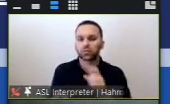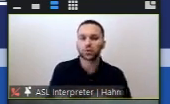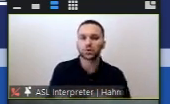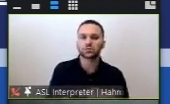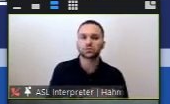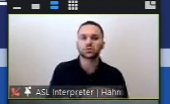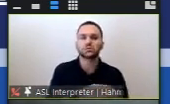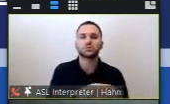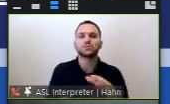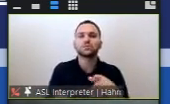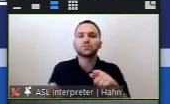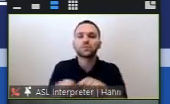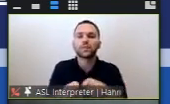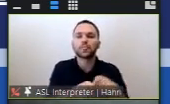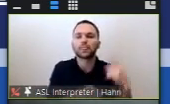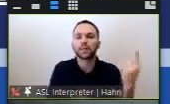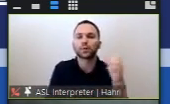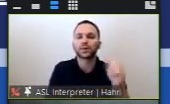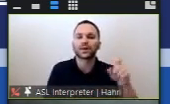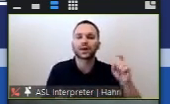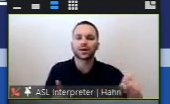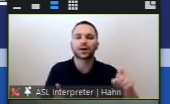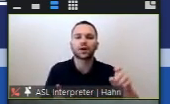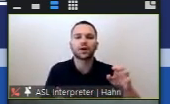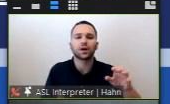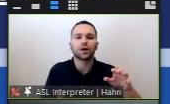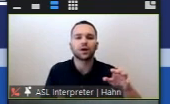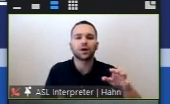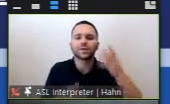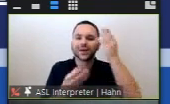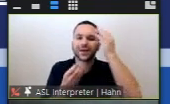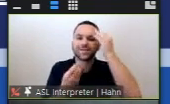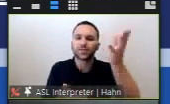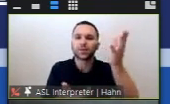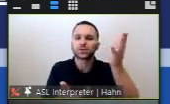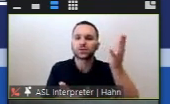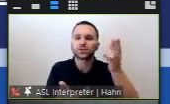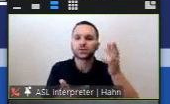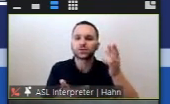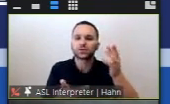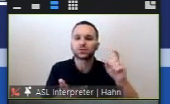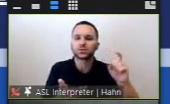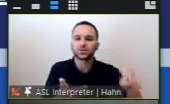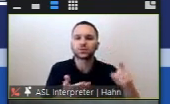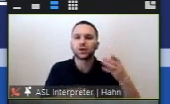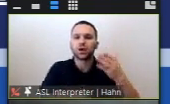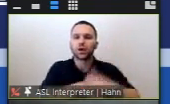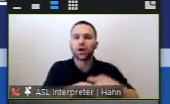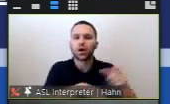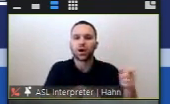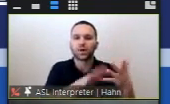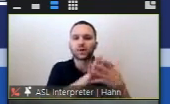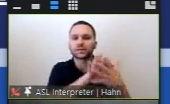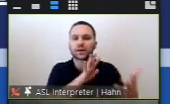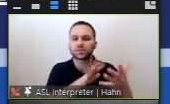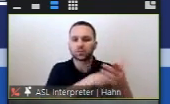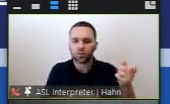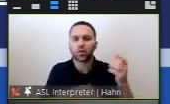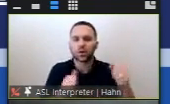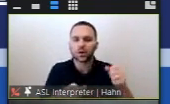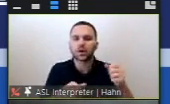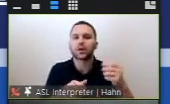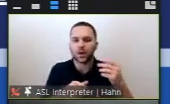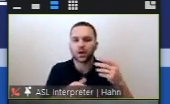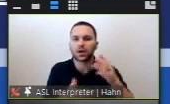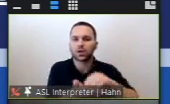go to the I button, that info button on our dashboard to try and learn a little bit more about some of the data. But the way that